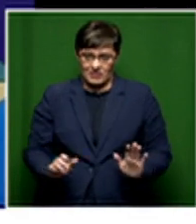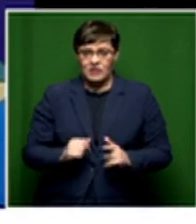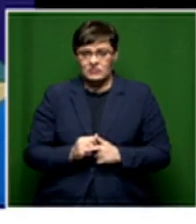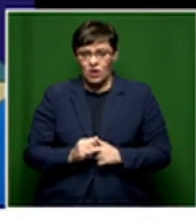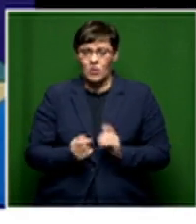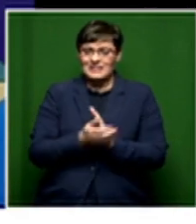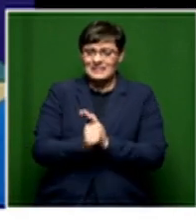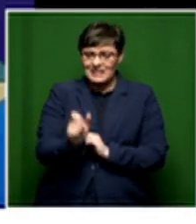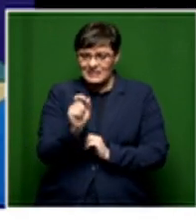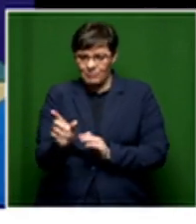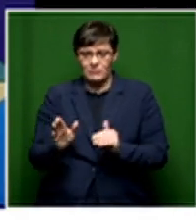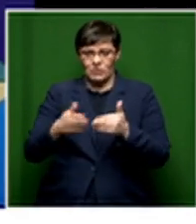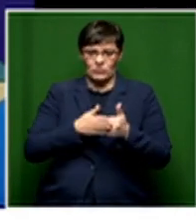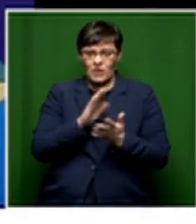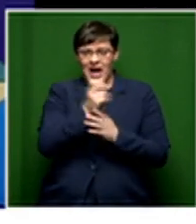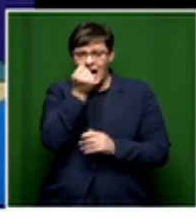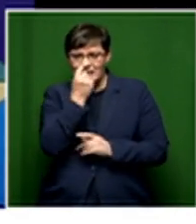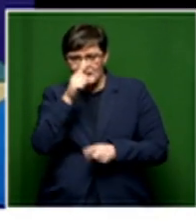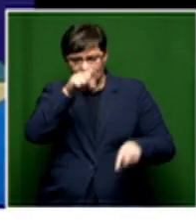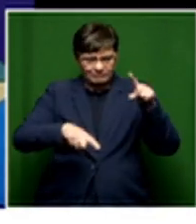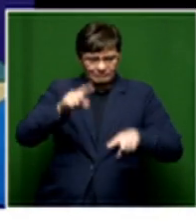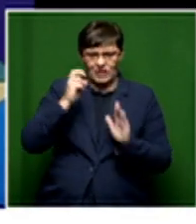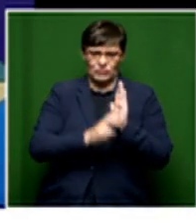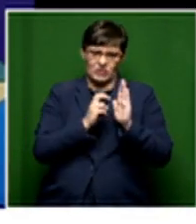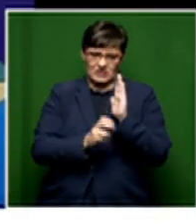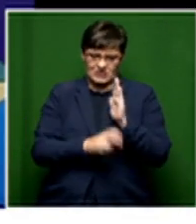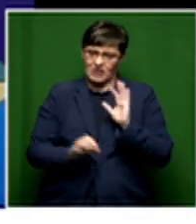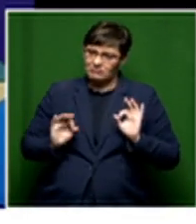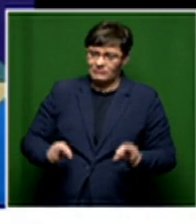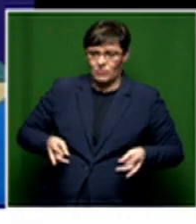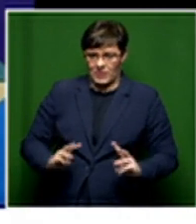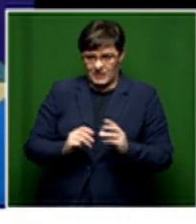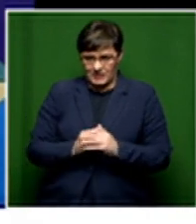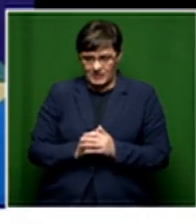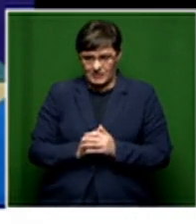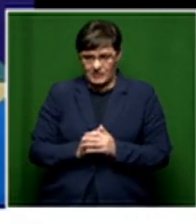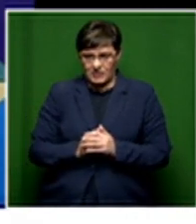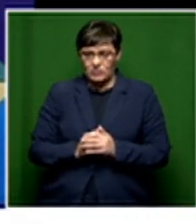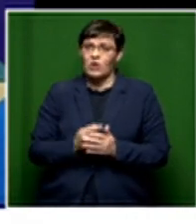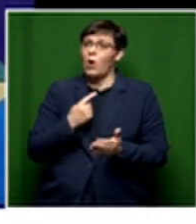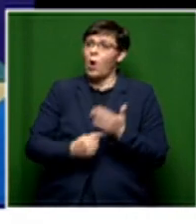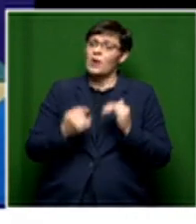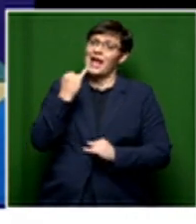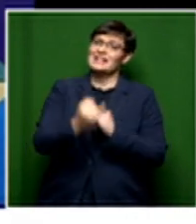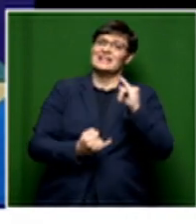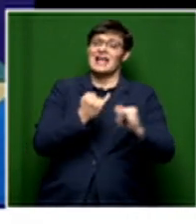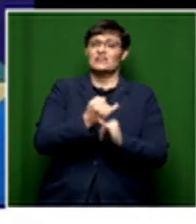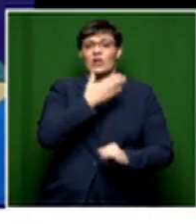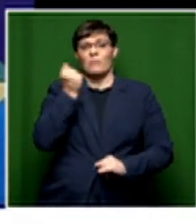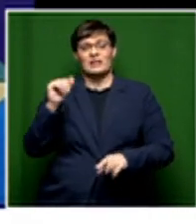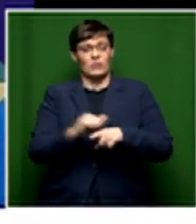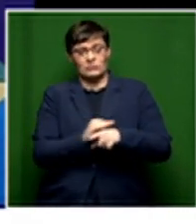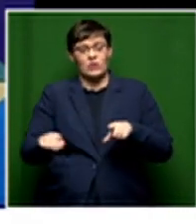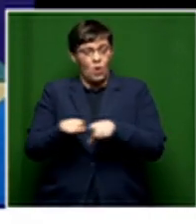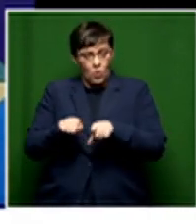close the skills gaps, to make sure they understand the various regulations effectively, not only through international best practices, but